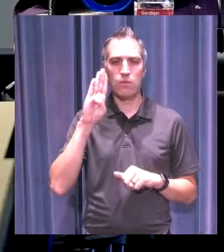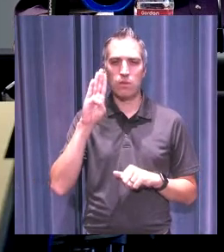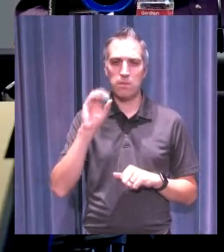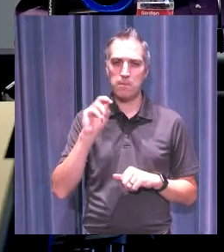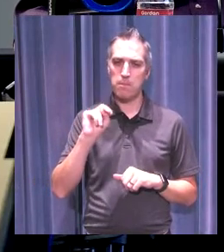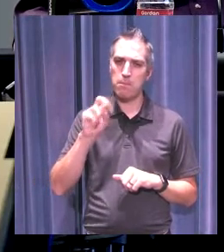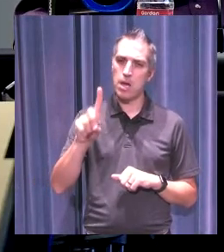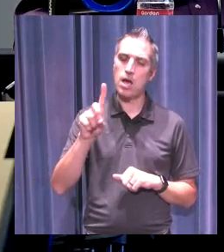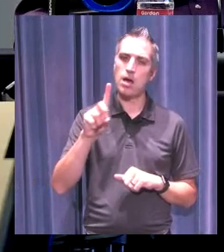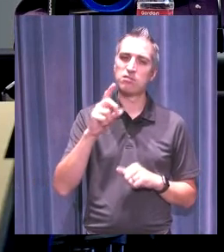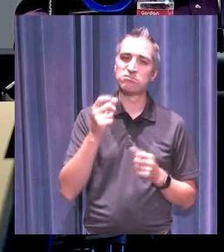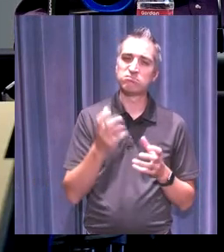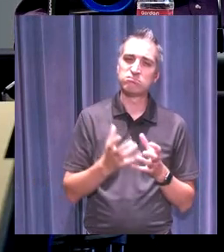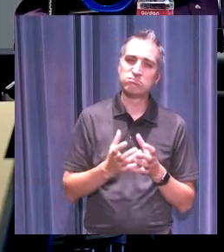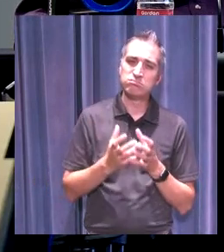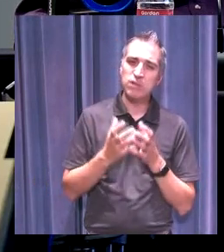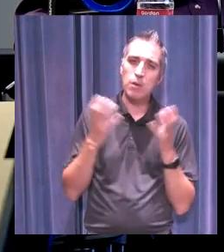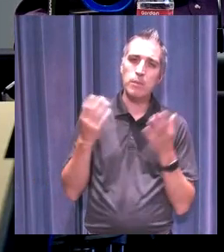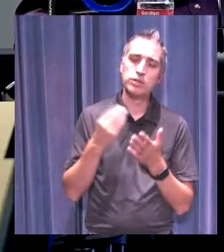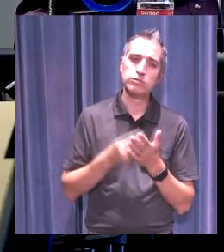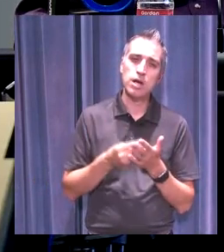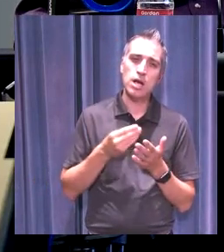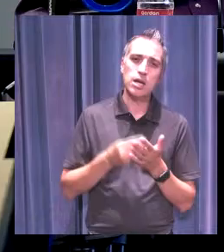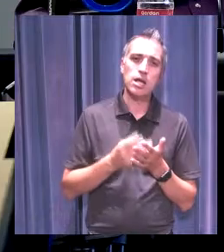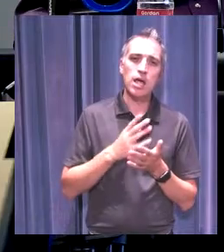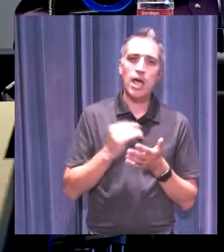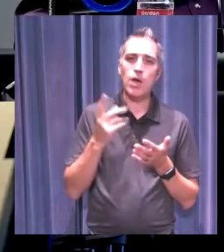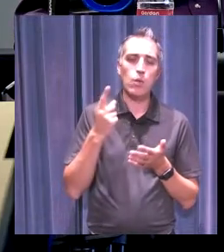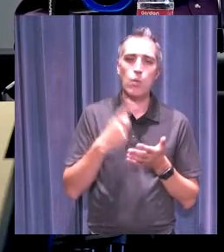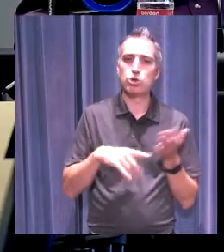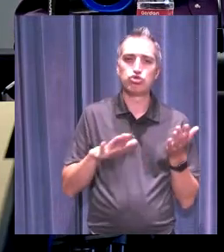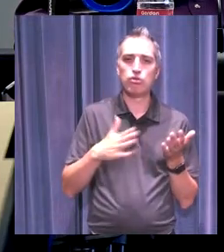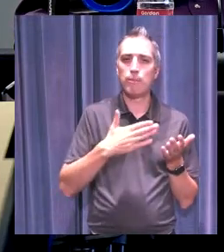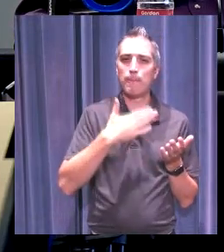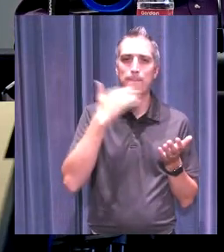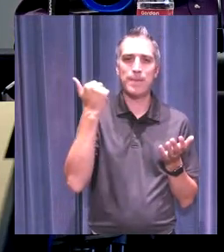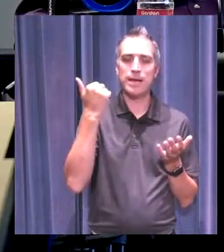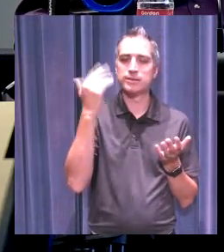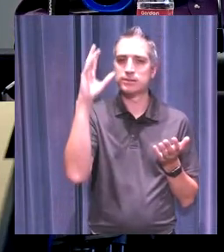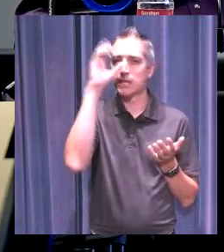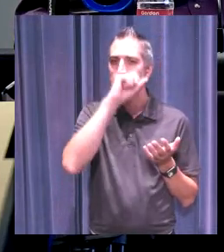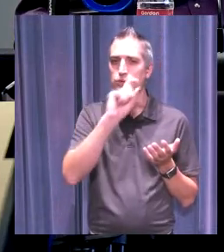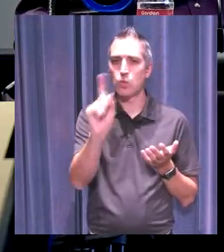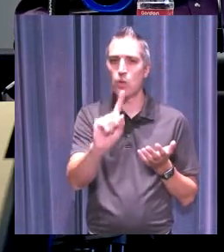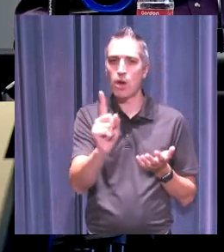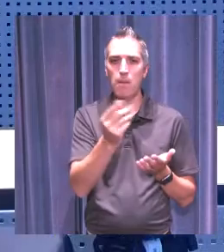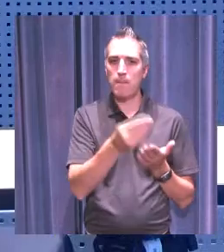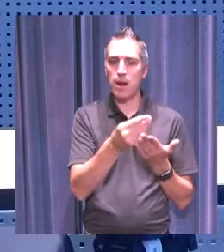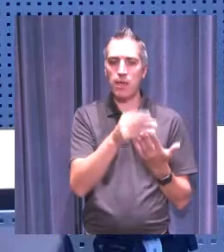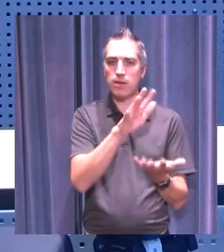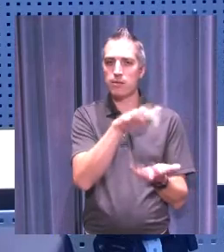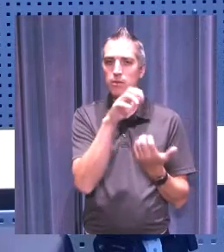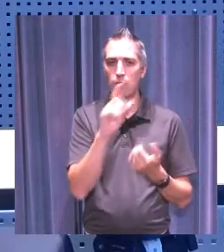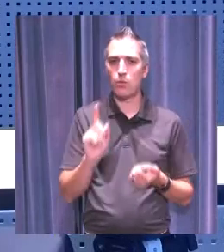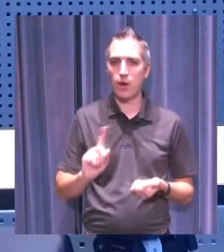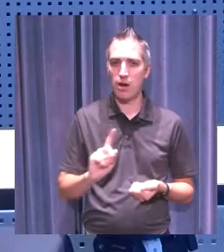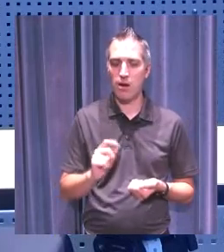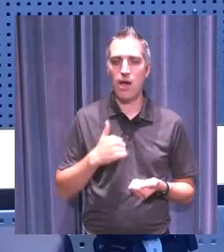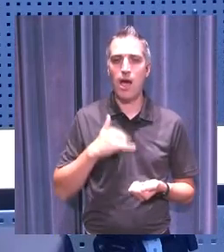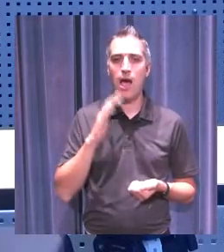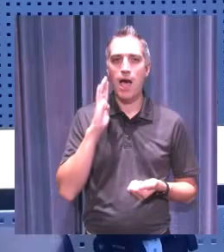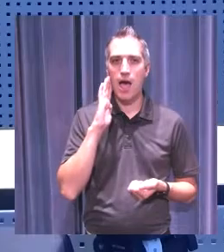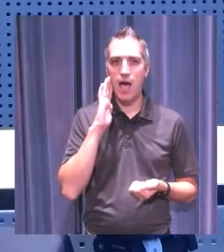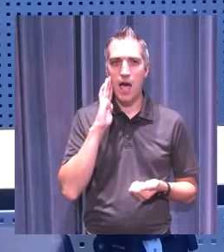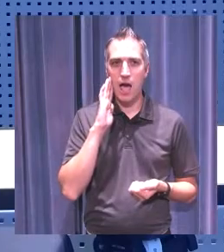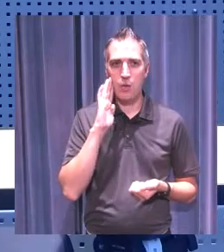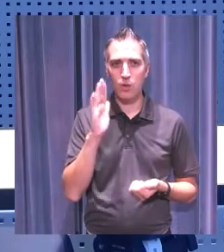How much money are we talking about for that, and what's your best guess on where that would come from? I'm going to guess